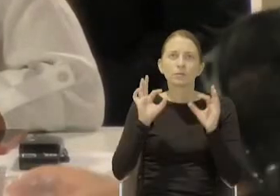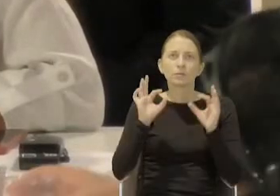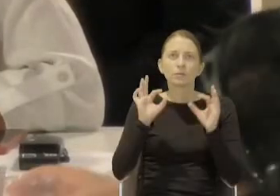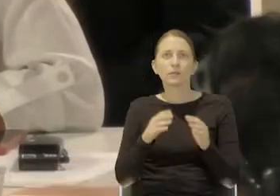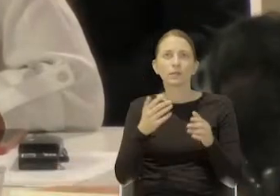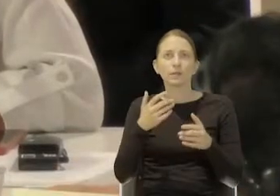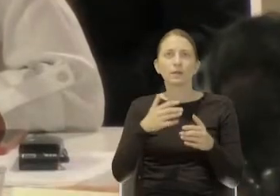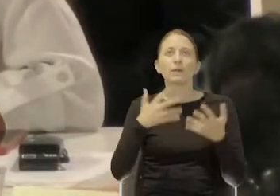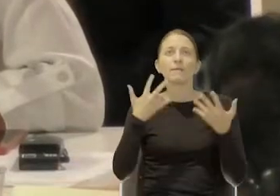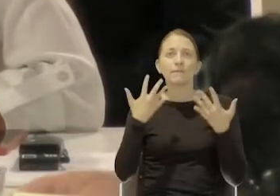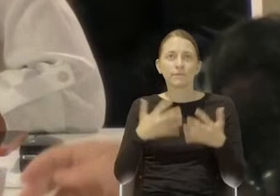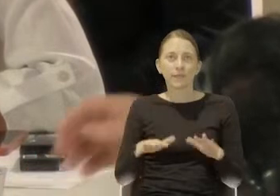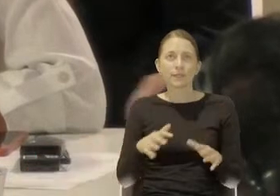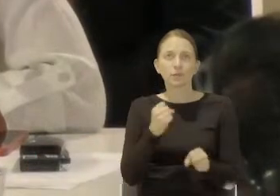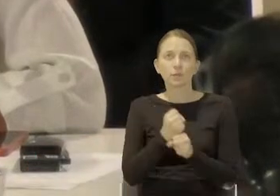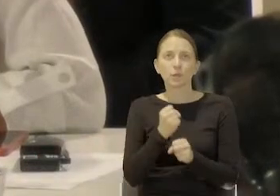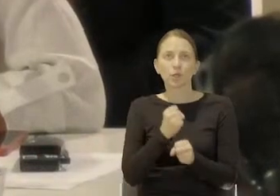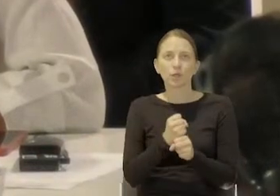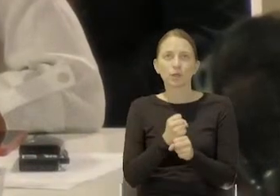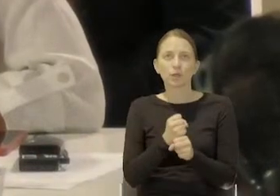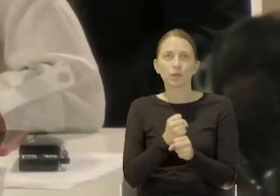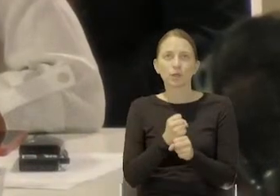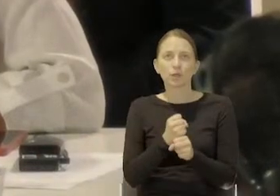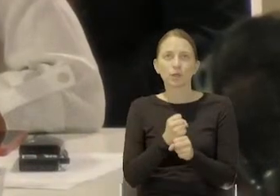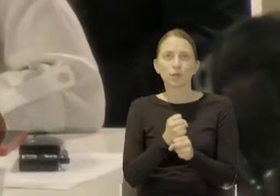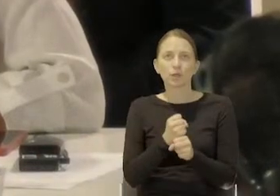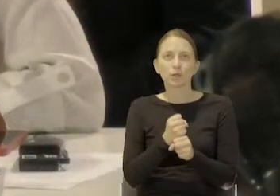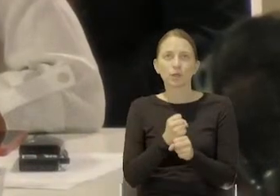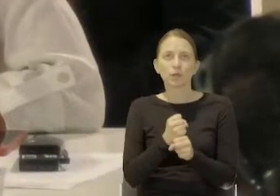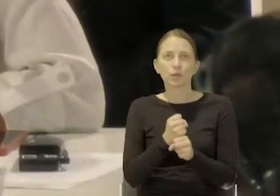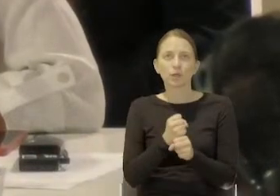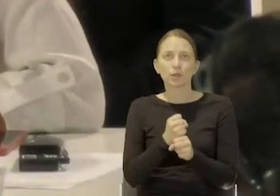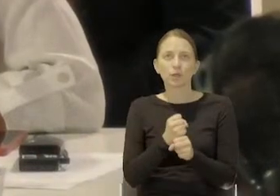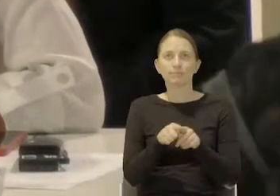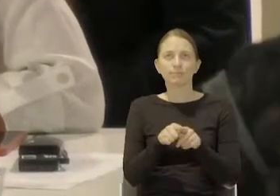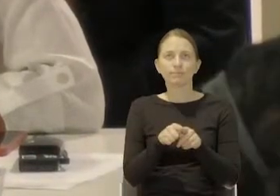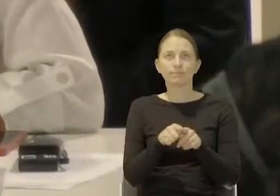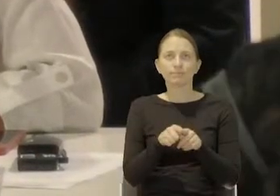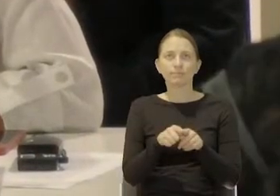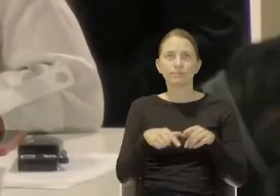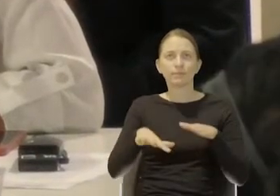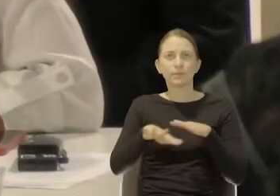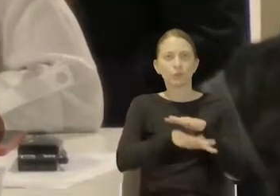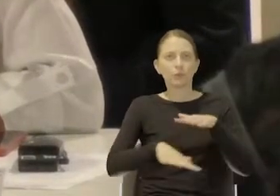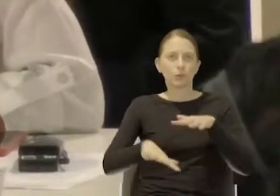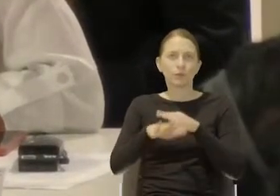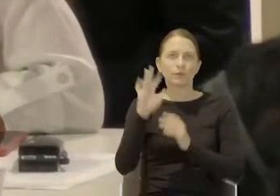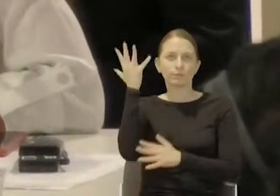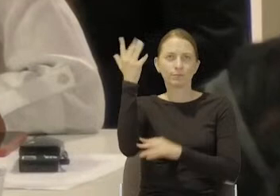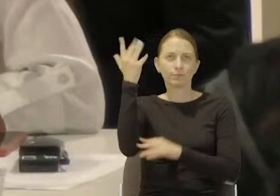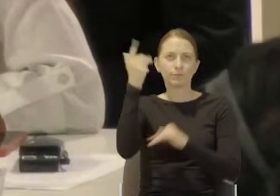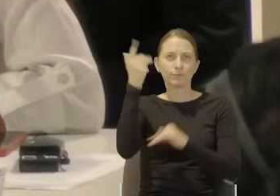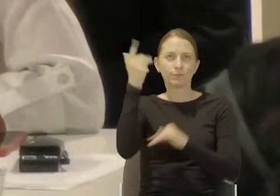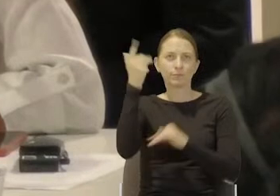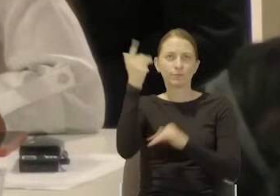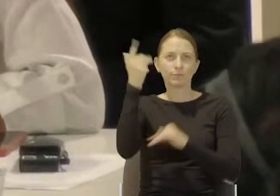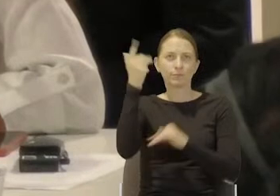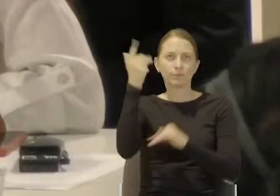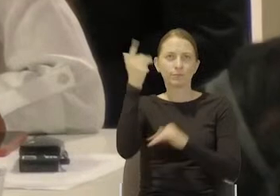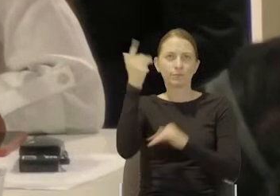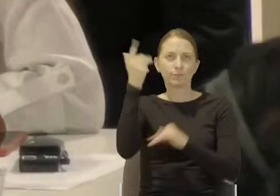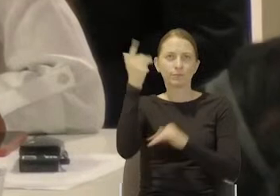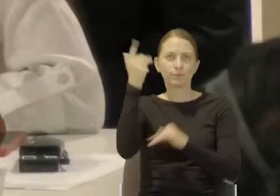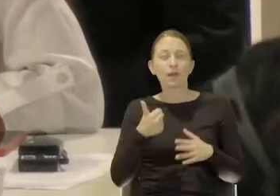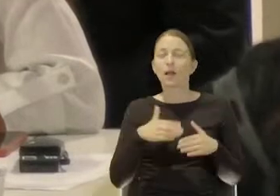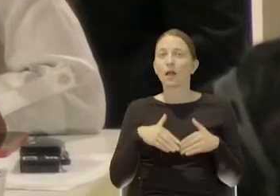best international practice. I am pleased to say that the principles and objectives that emanate from the new urban agenda